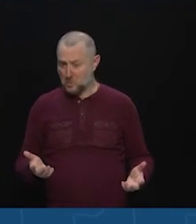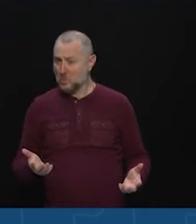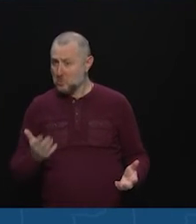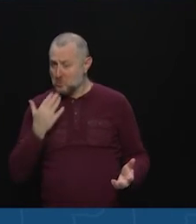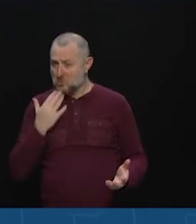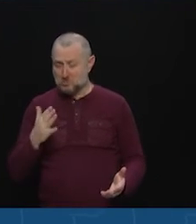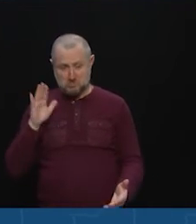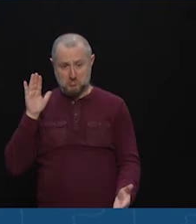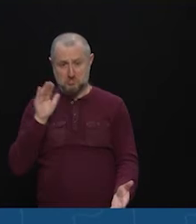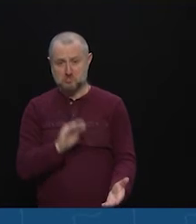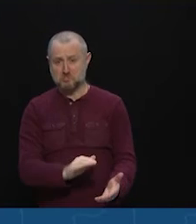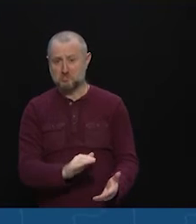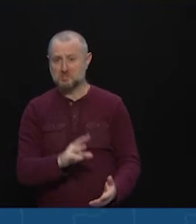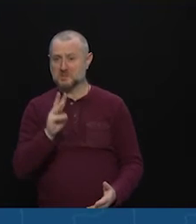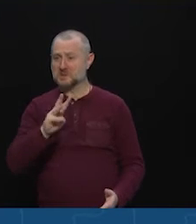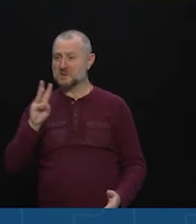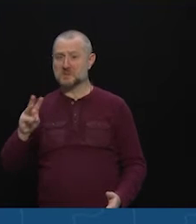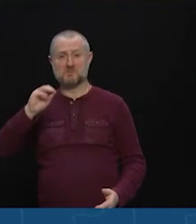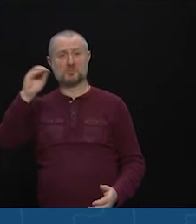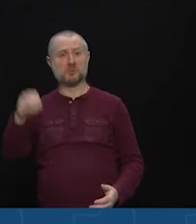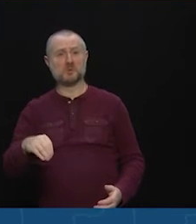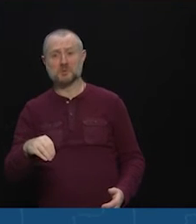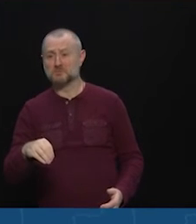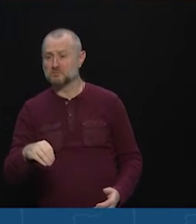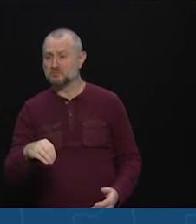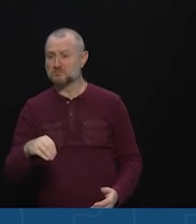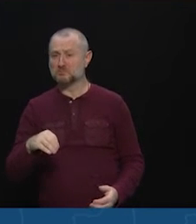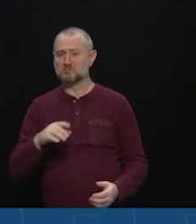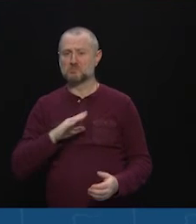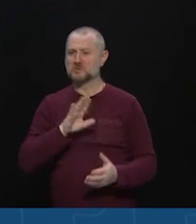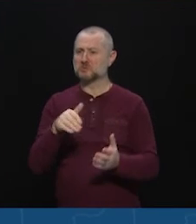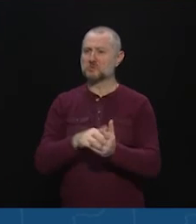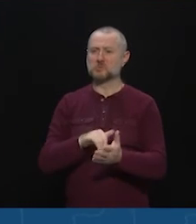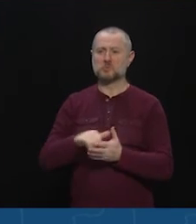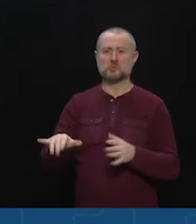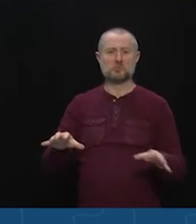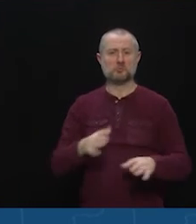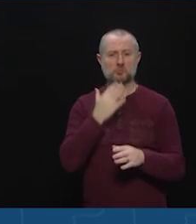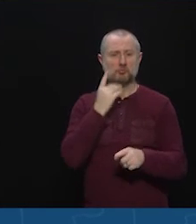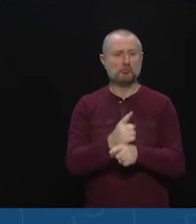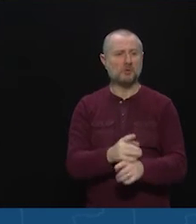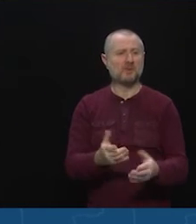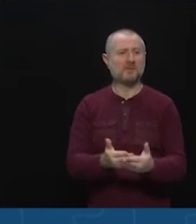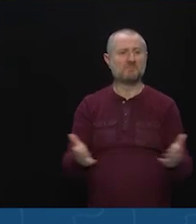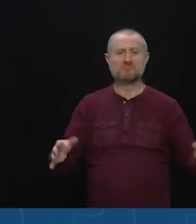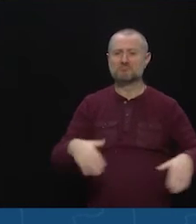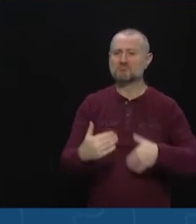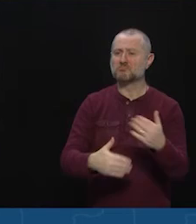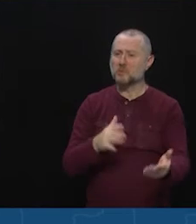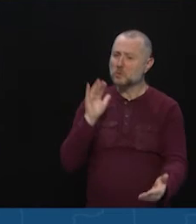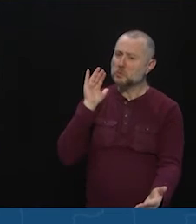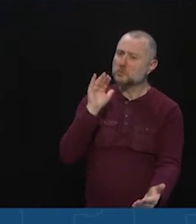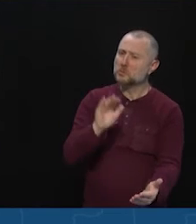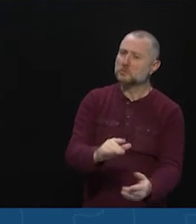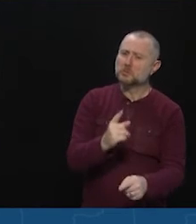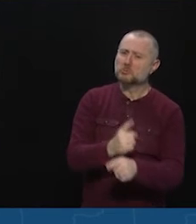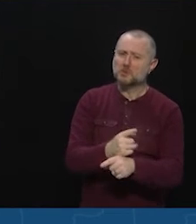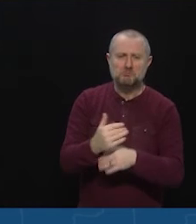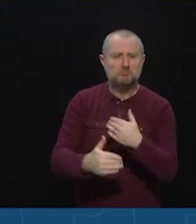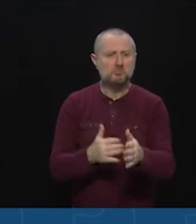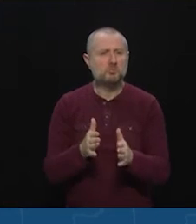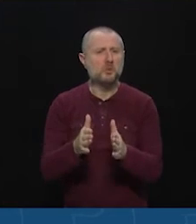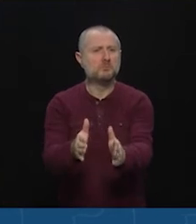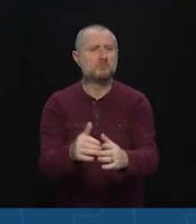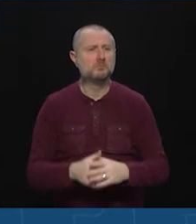weeks. So Central New York, you're doing the right thing. We're heading in the right direction. So the trend's heading down. We're looking at even